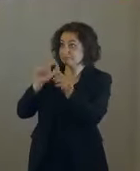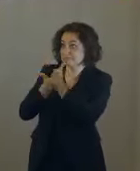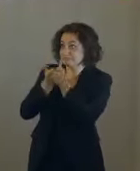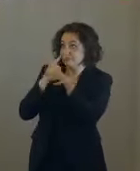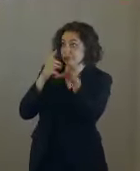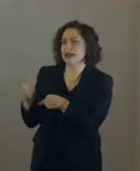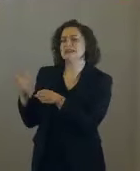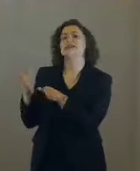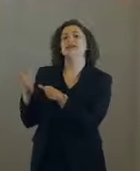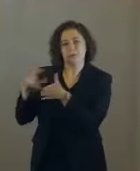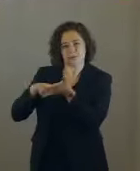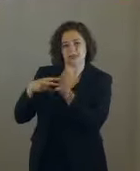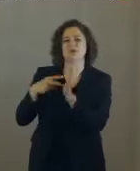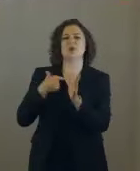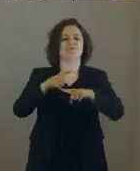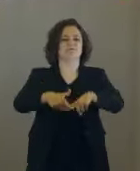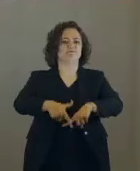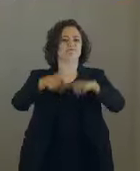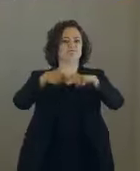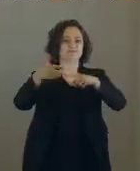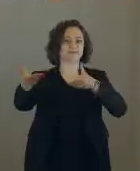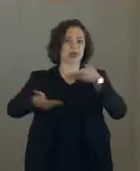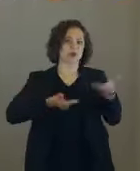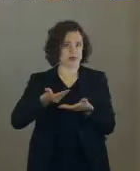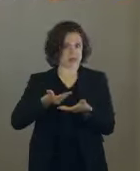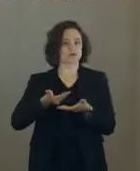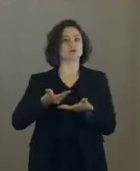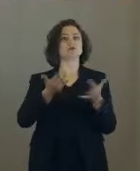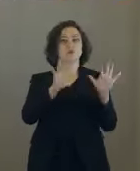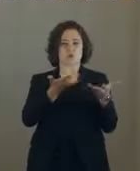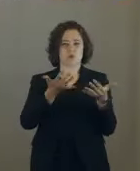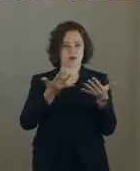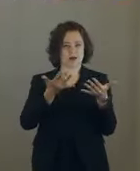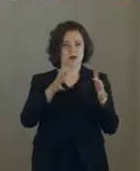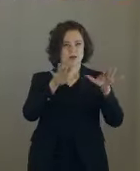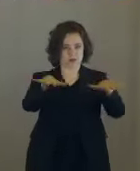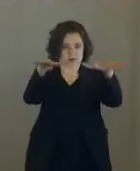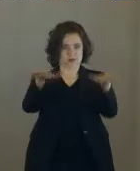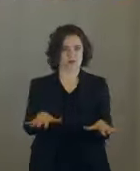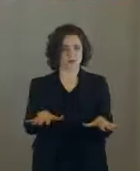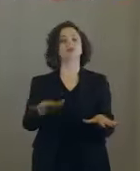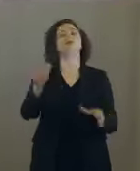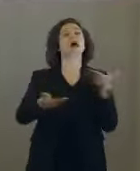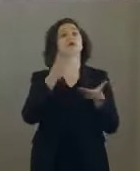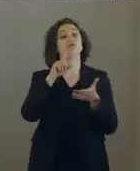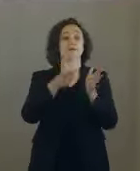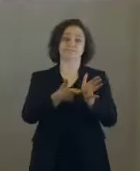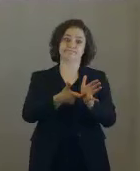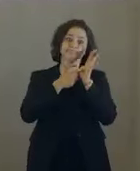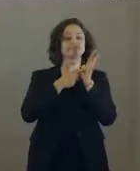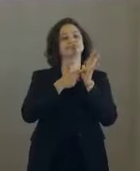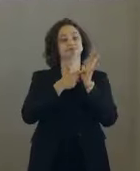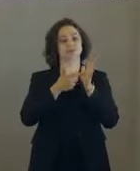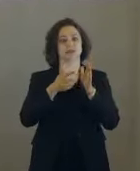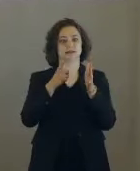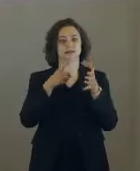temporary hiring freeze in the department until everything is settled, and only hiring for essential positions, one